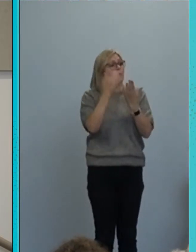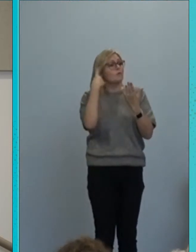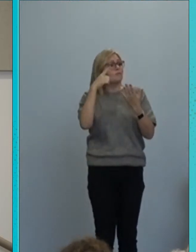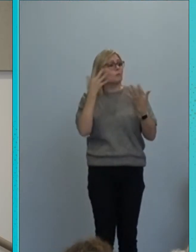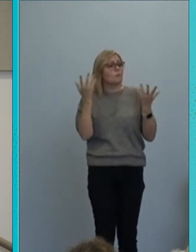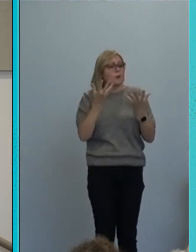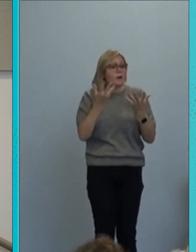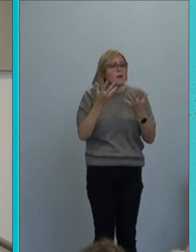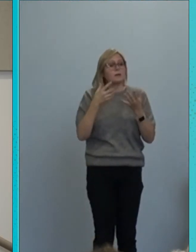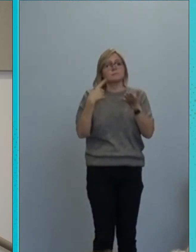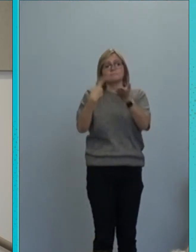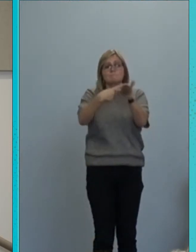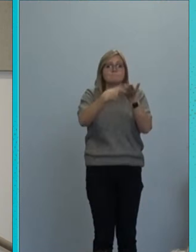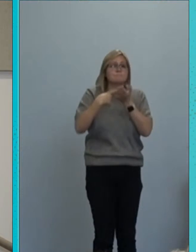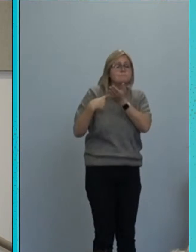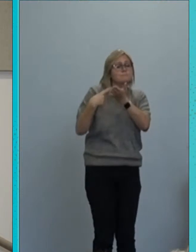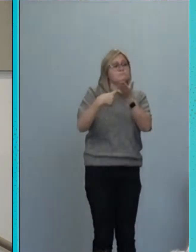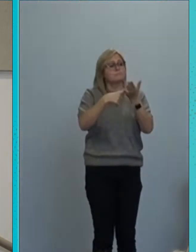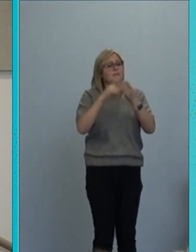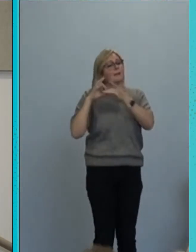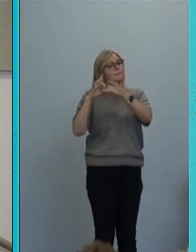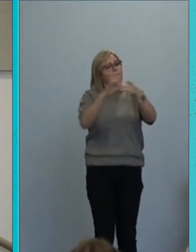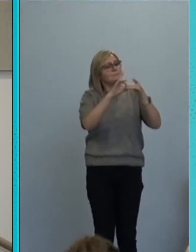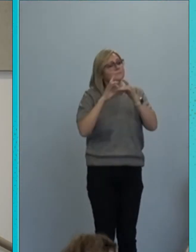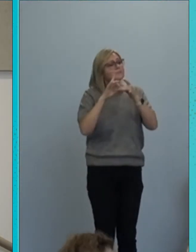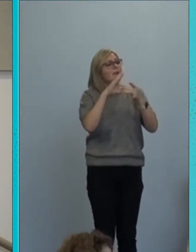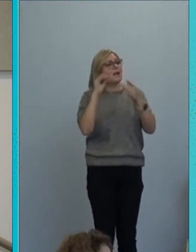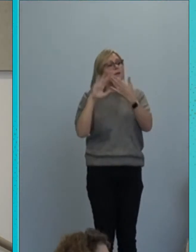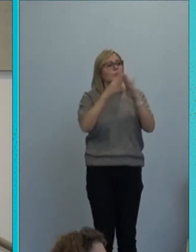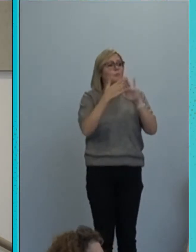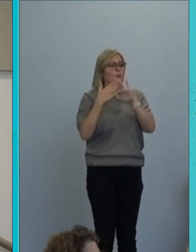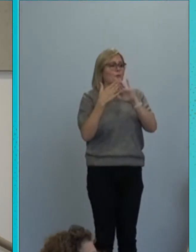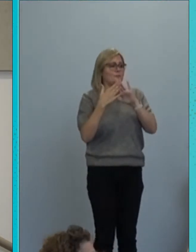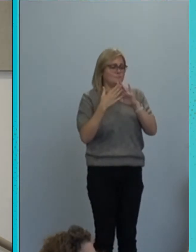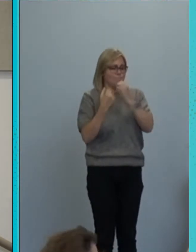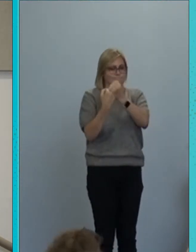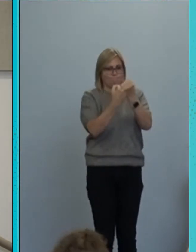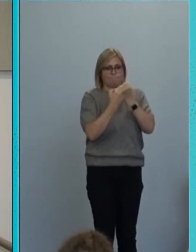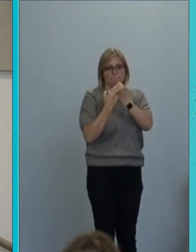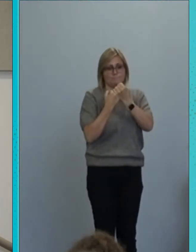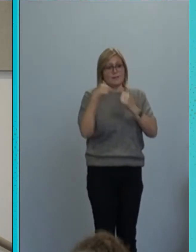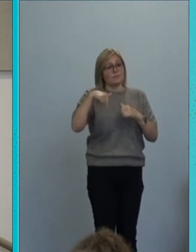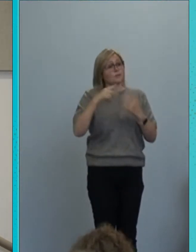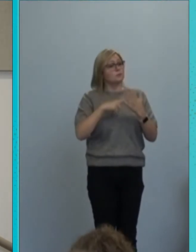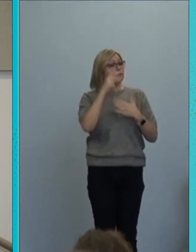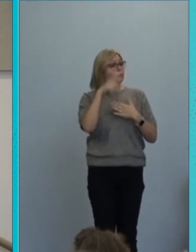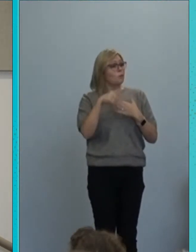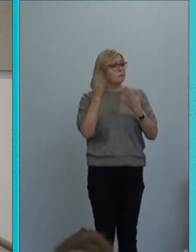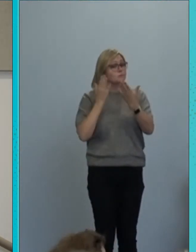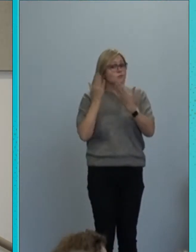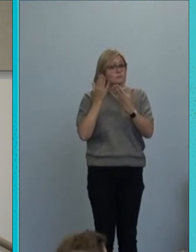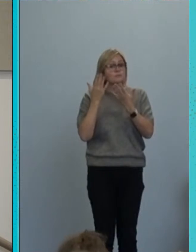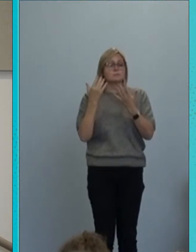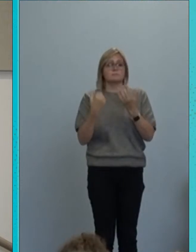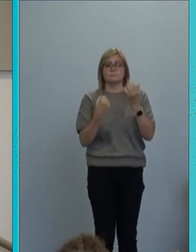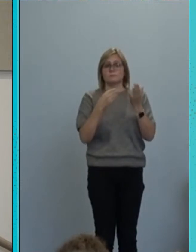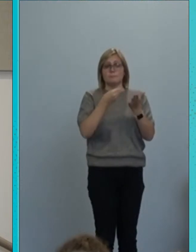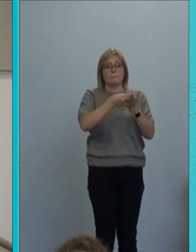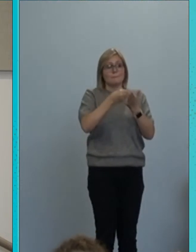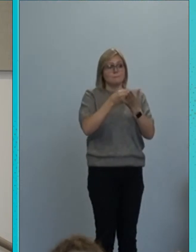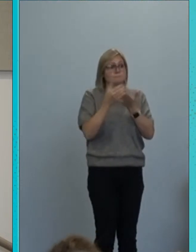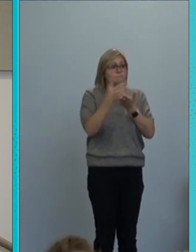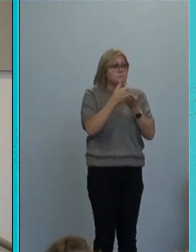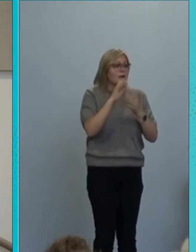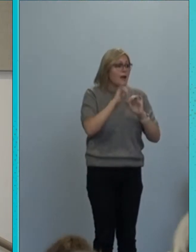foster conversation, connection, and community. This program series is generously funded by the